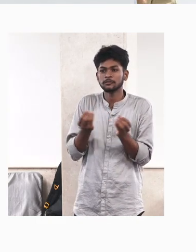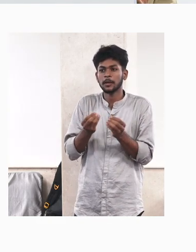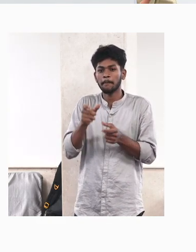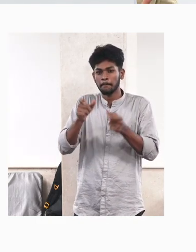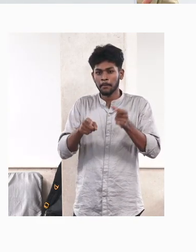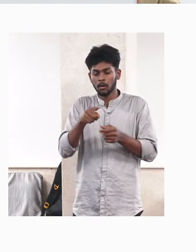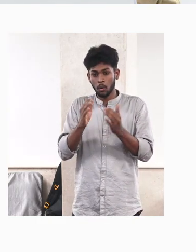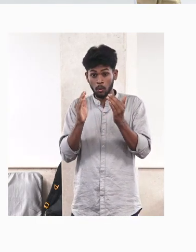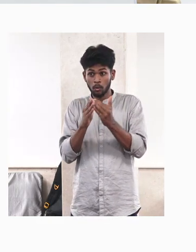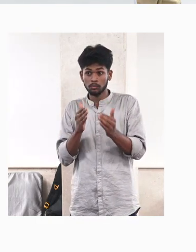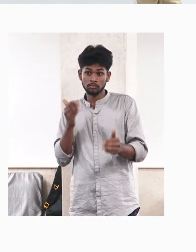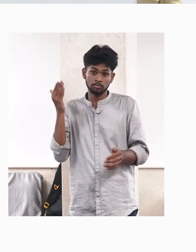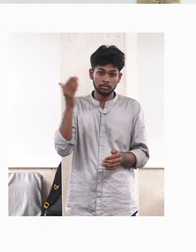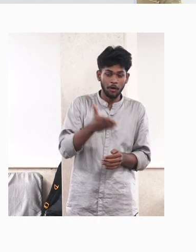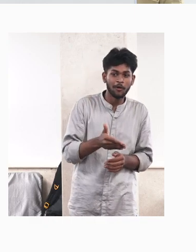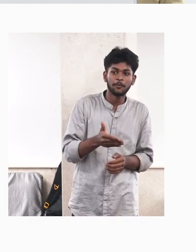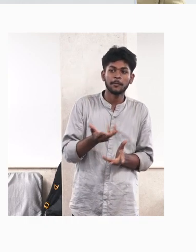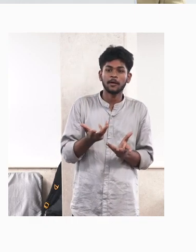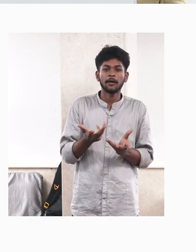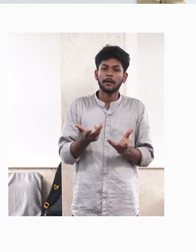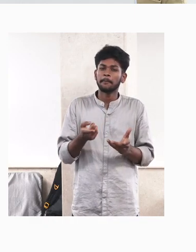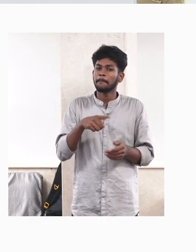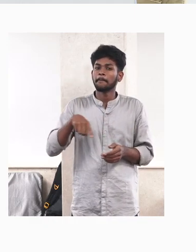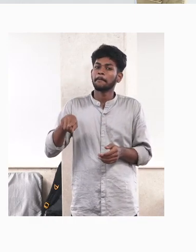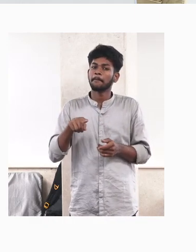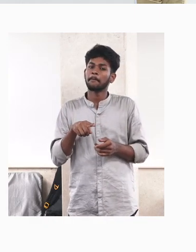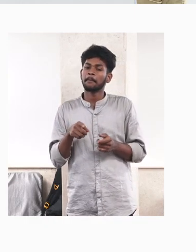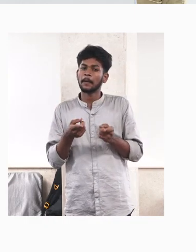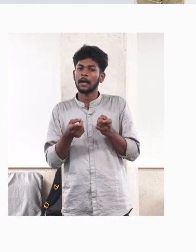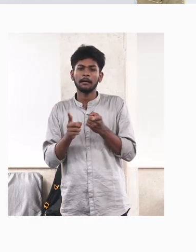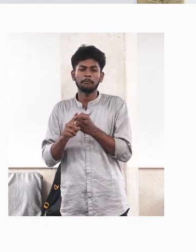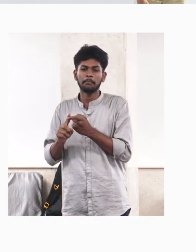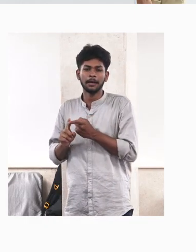in the house of the people. So this is very,